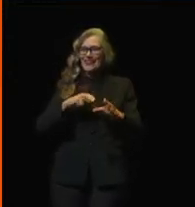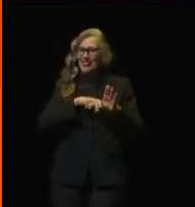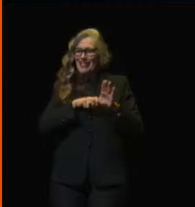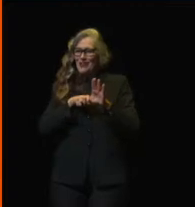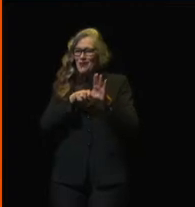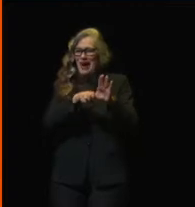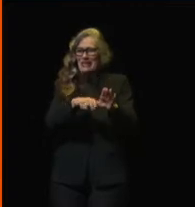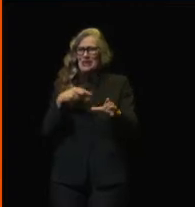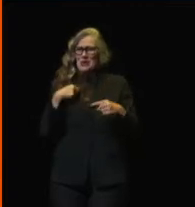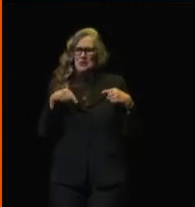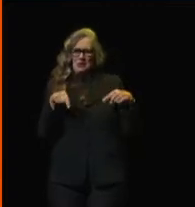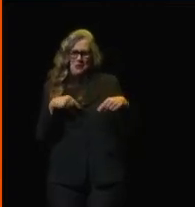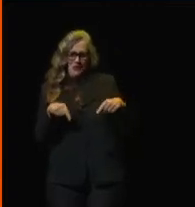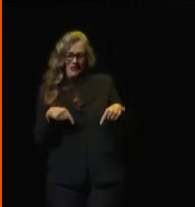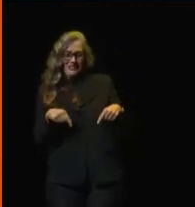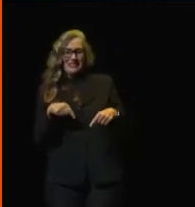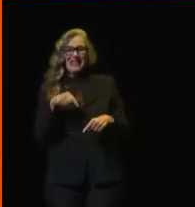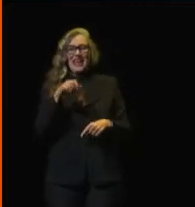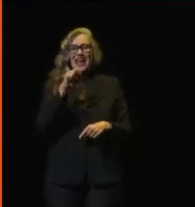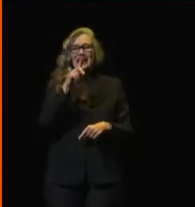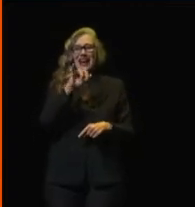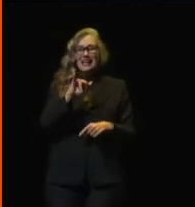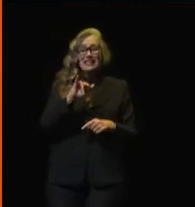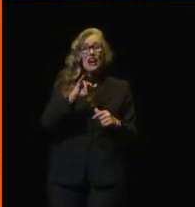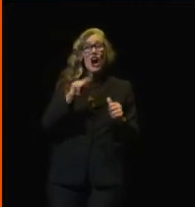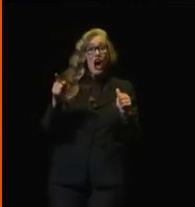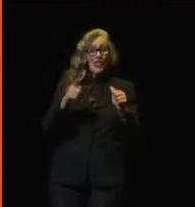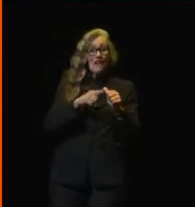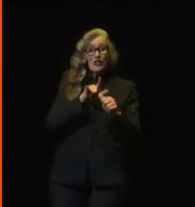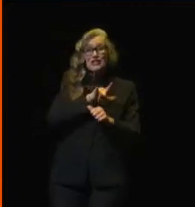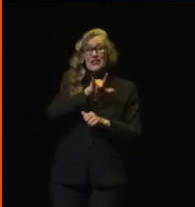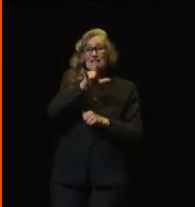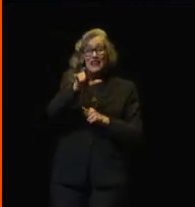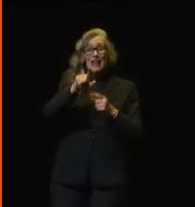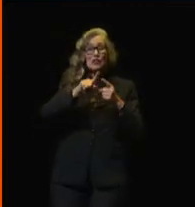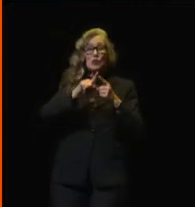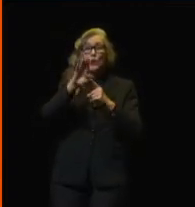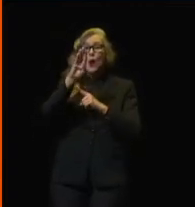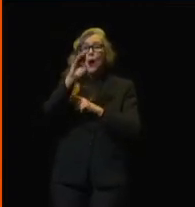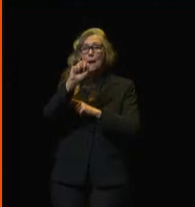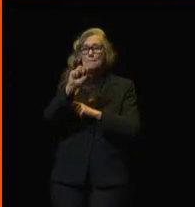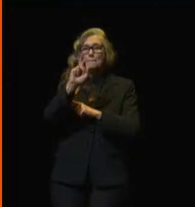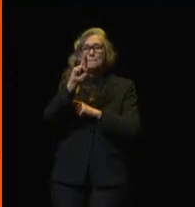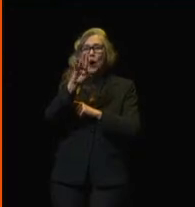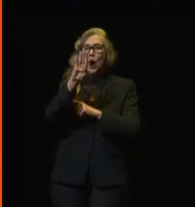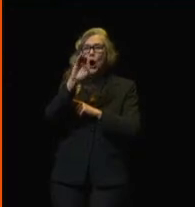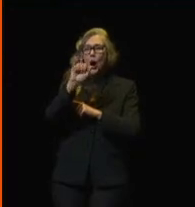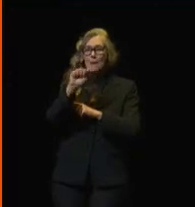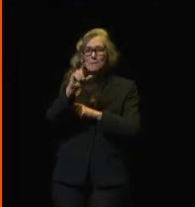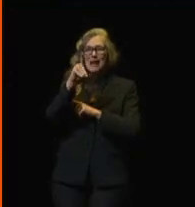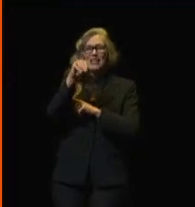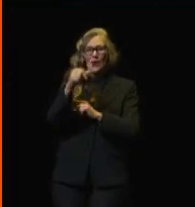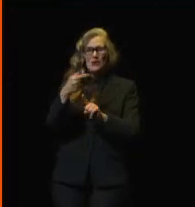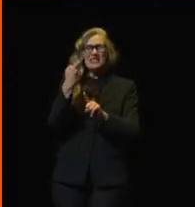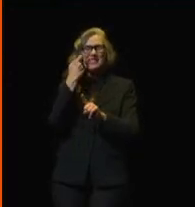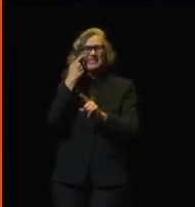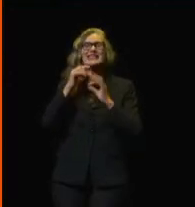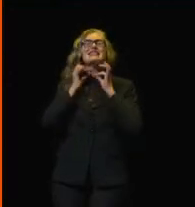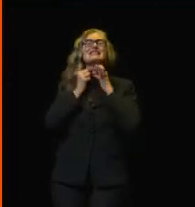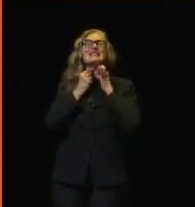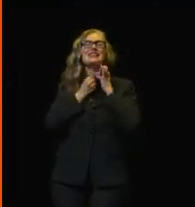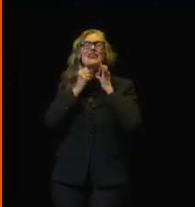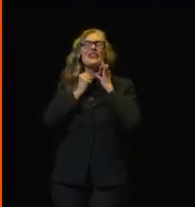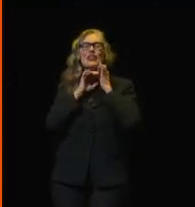We also took Ady on his first flight to Barbados since his tracheostomy. In Barbados, he celebrated the union of